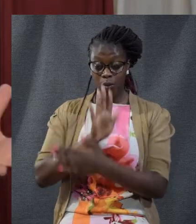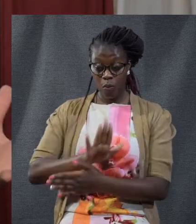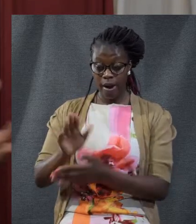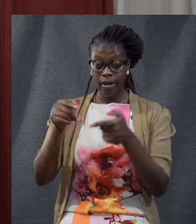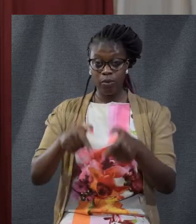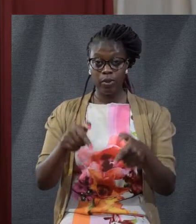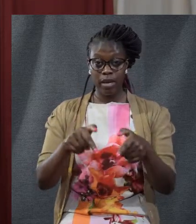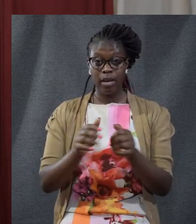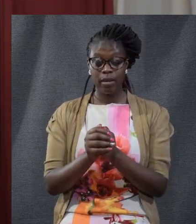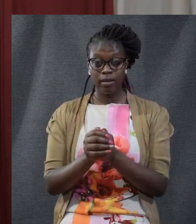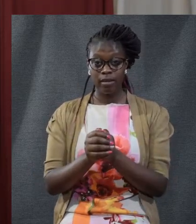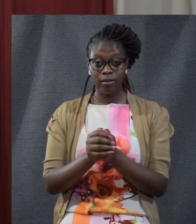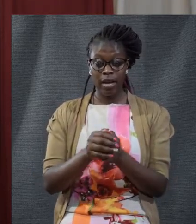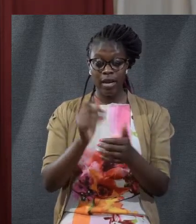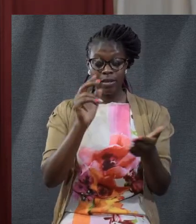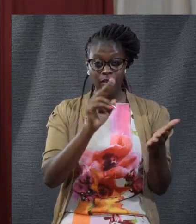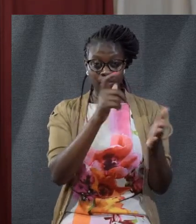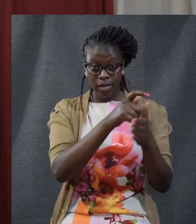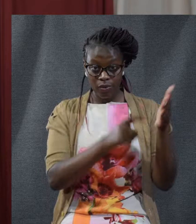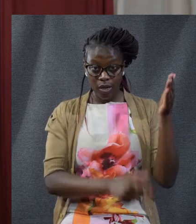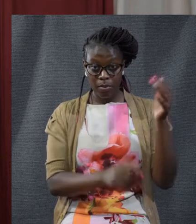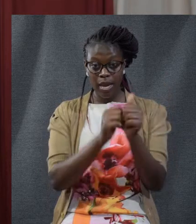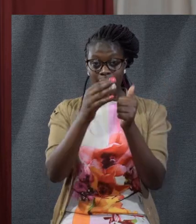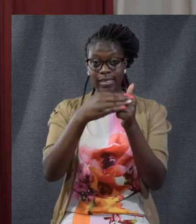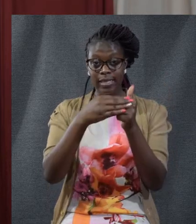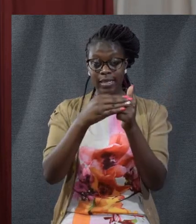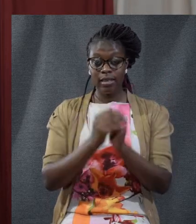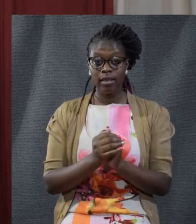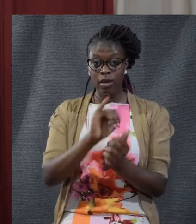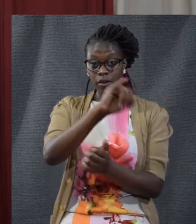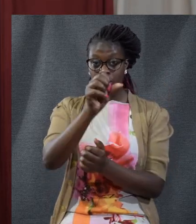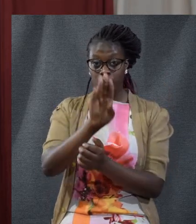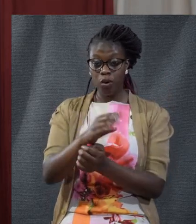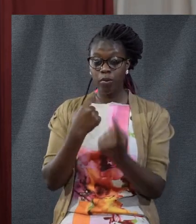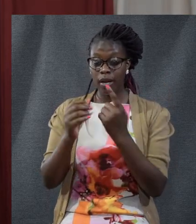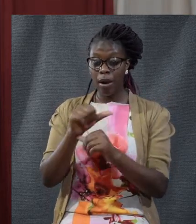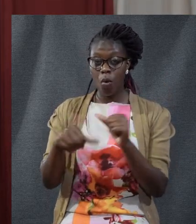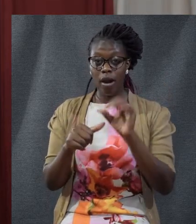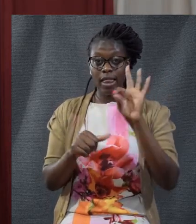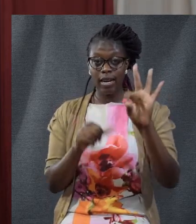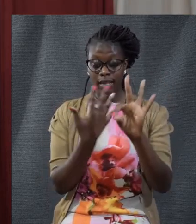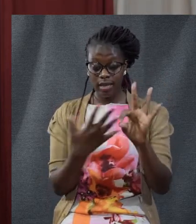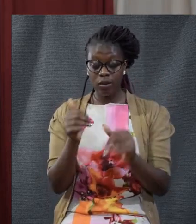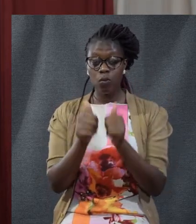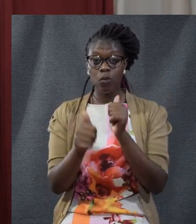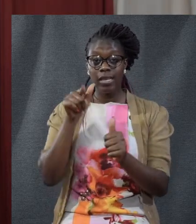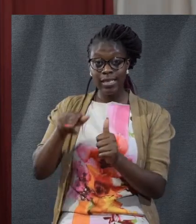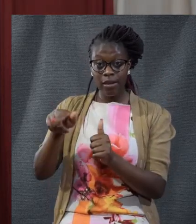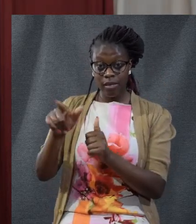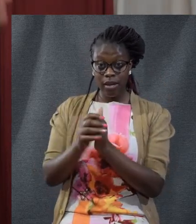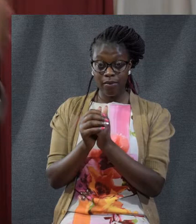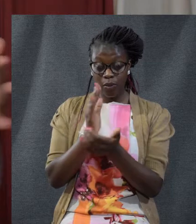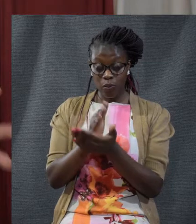his friends. And today, in this chapter 19 of Job, he is addressing three areas in which